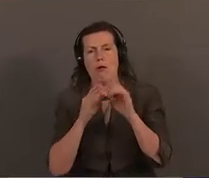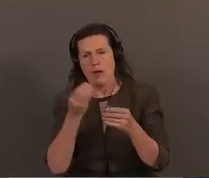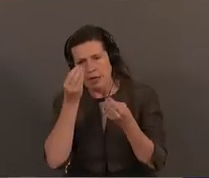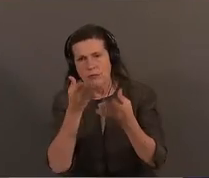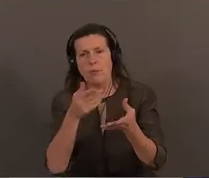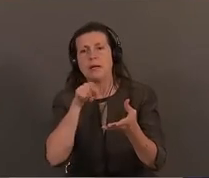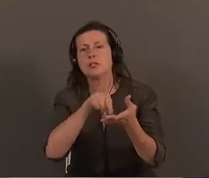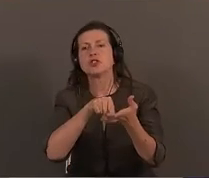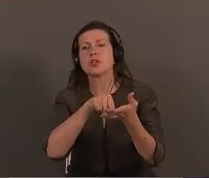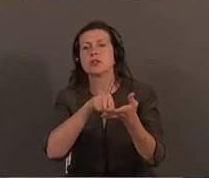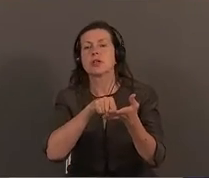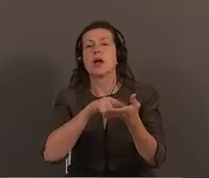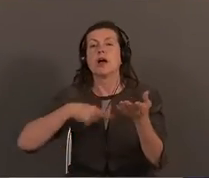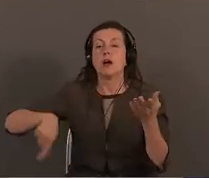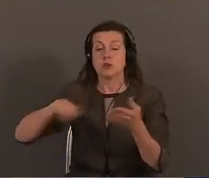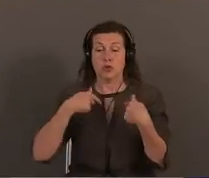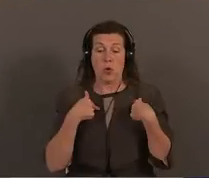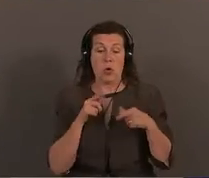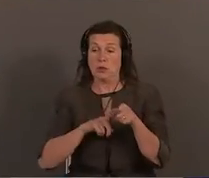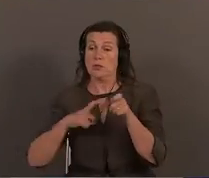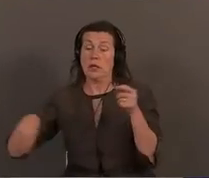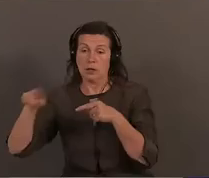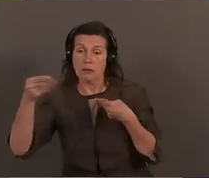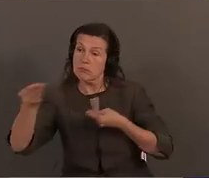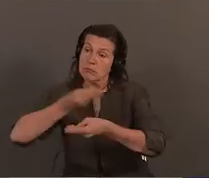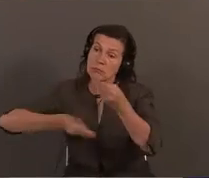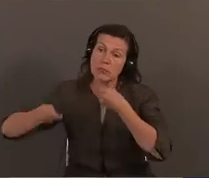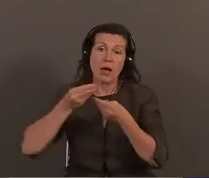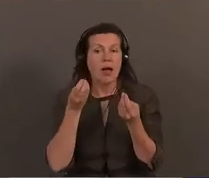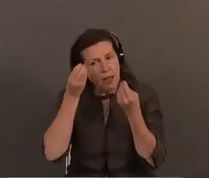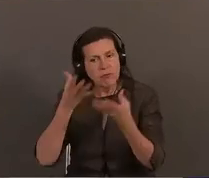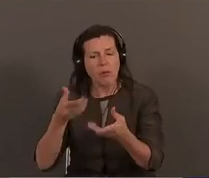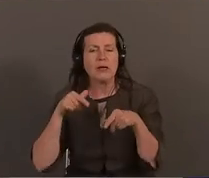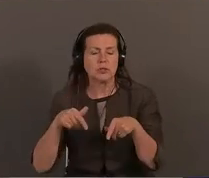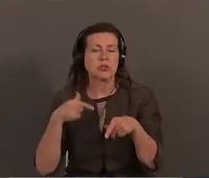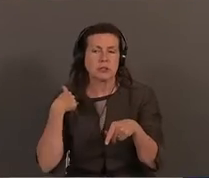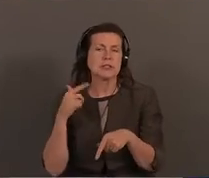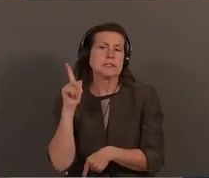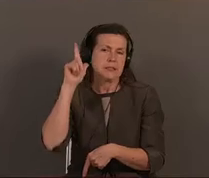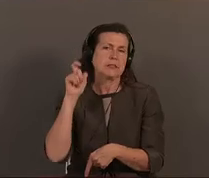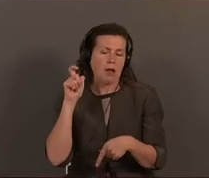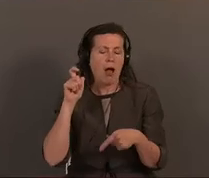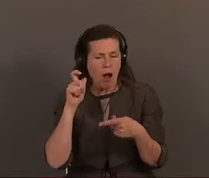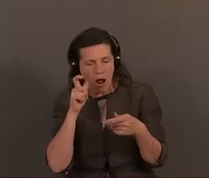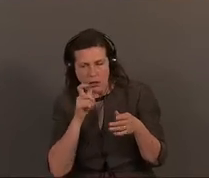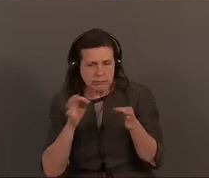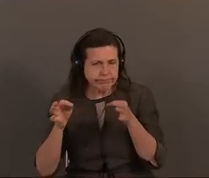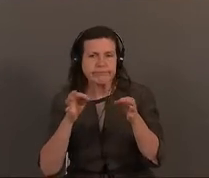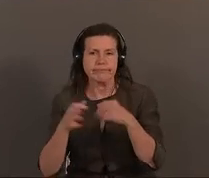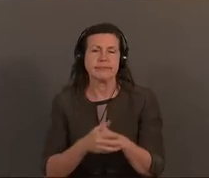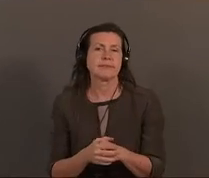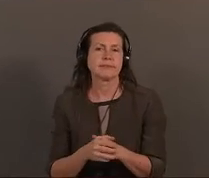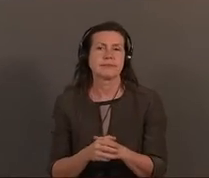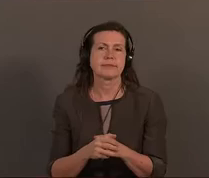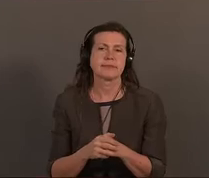and better information by the stakeholders to everyone. So this is the start. It's not destination. Okay, let's now turn